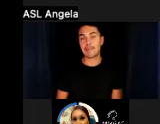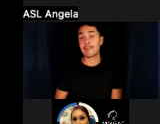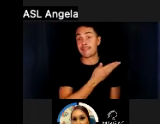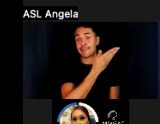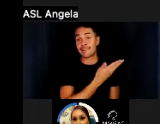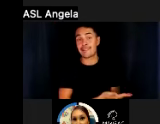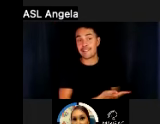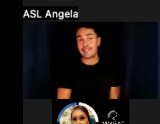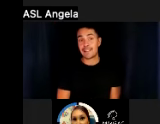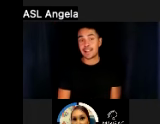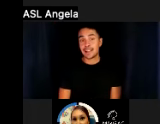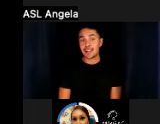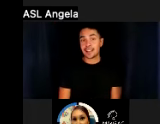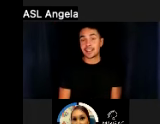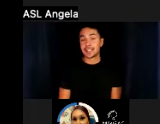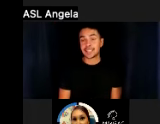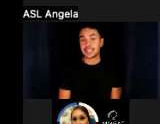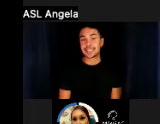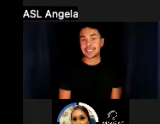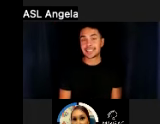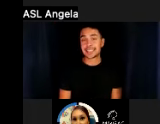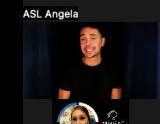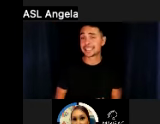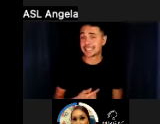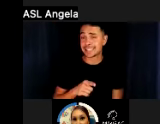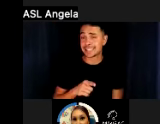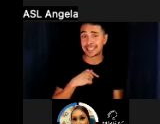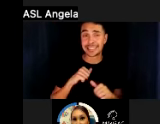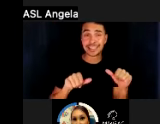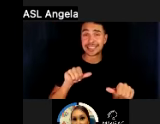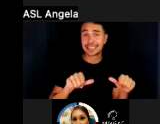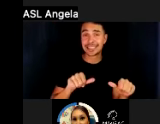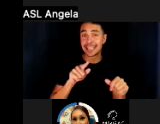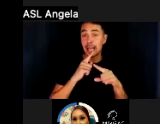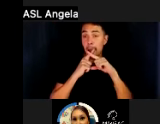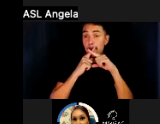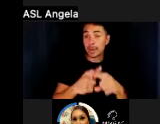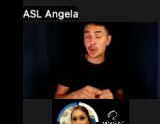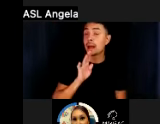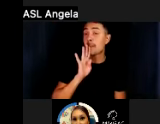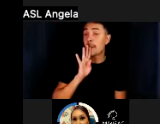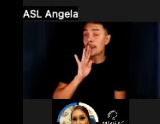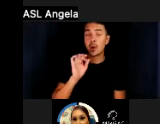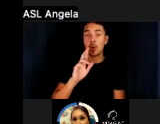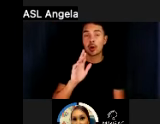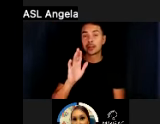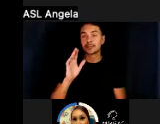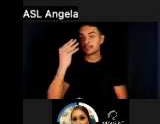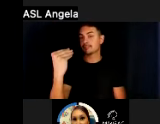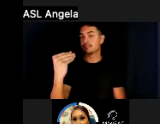Okay, so I'm not sure if folks are more comfortable unmuting and talking or typing in the